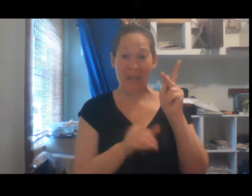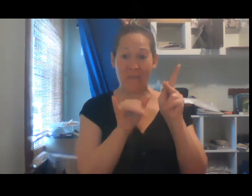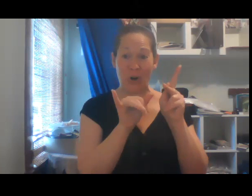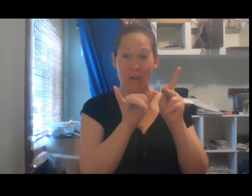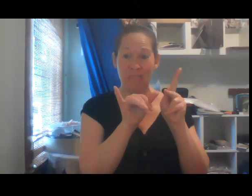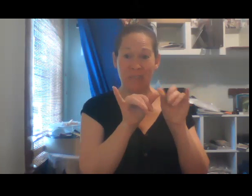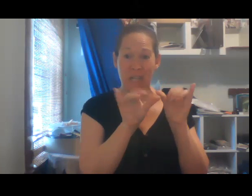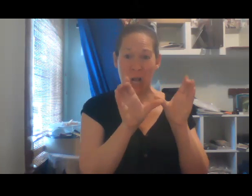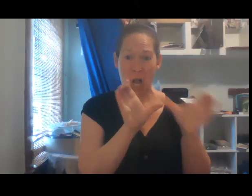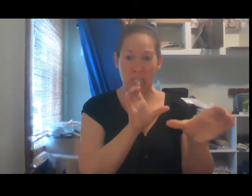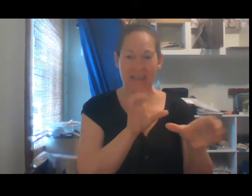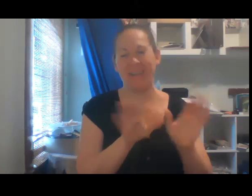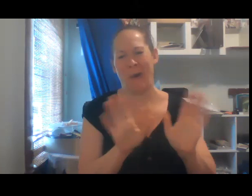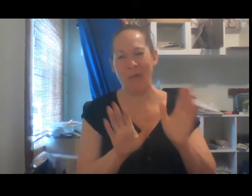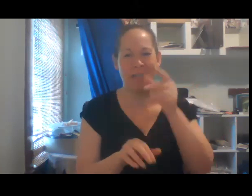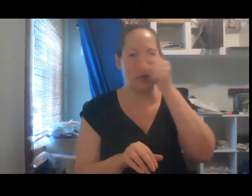right? It's all Greek to me.